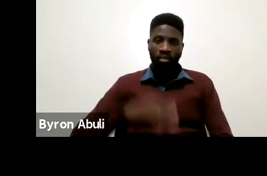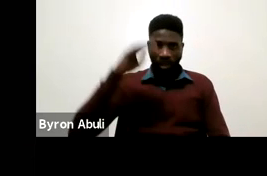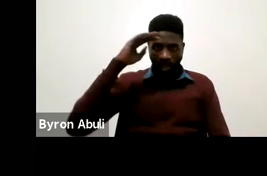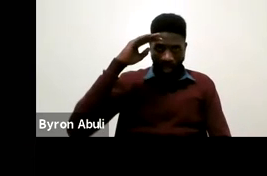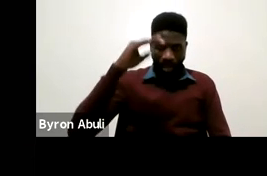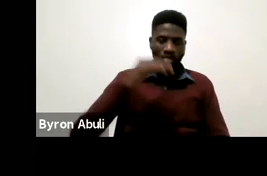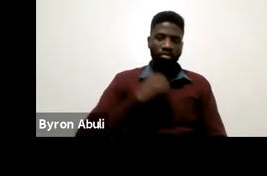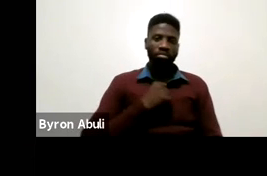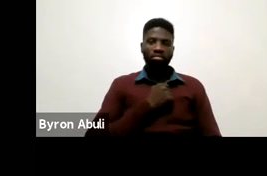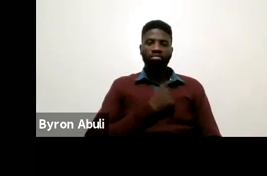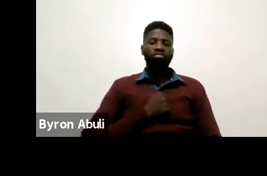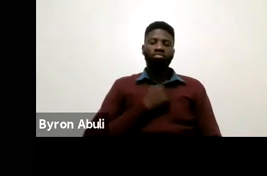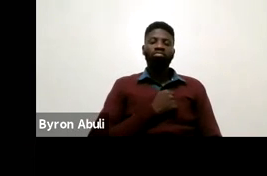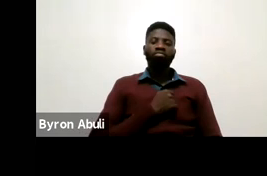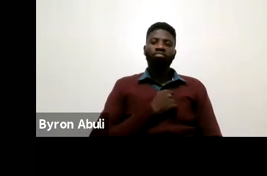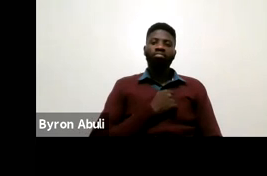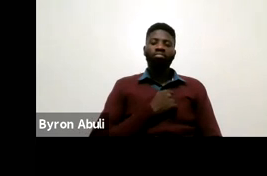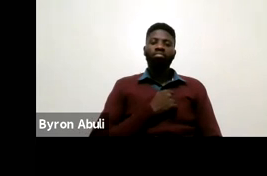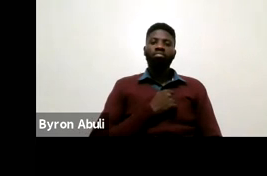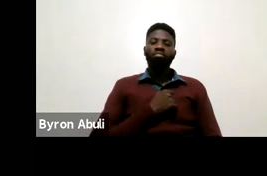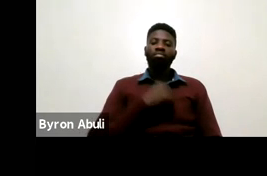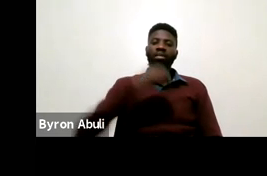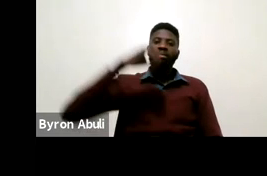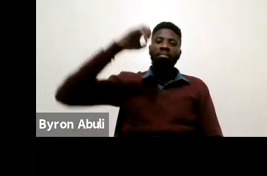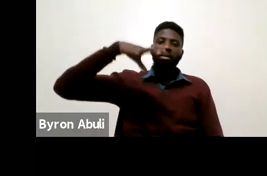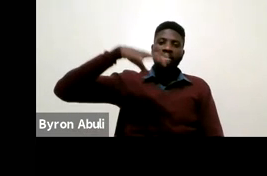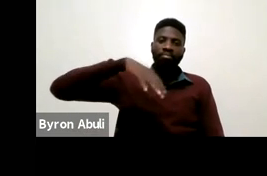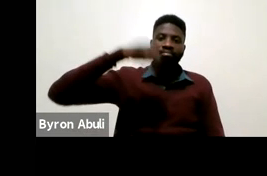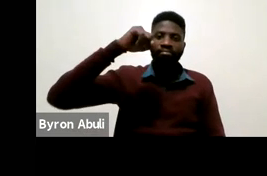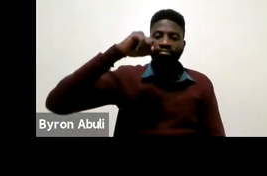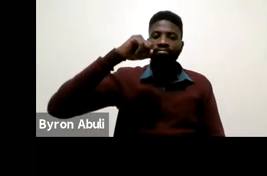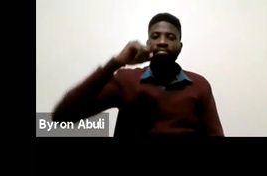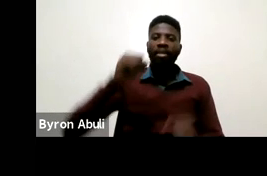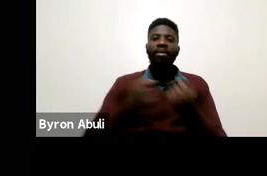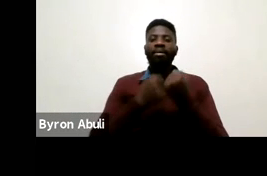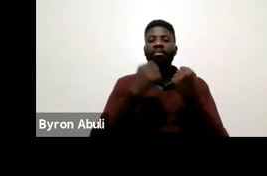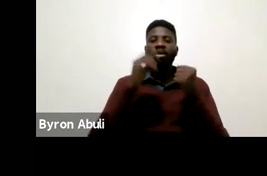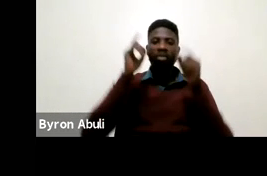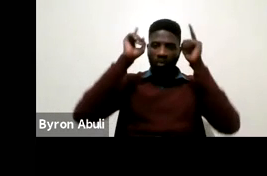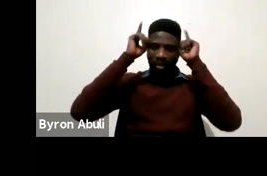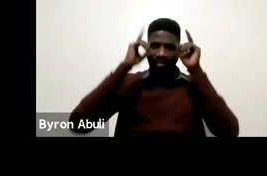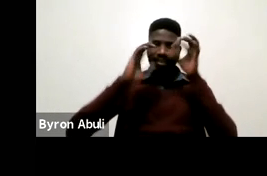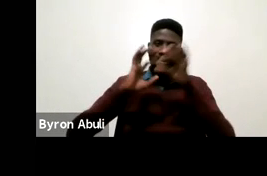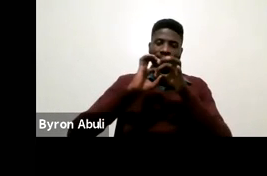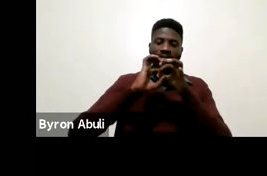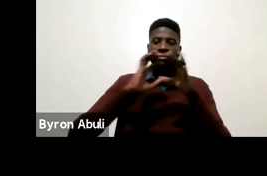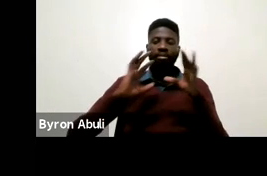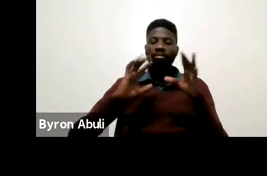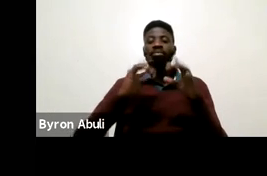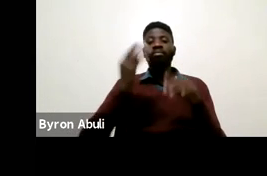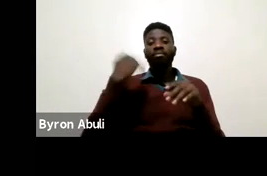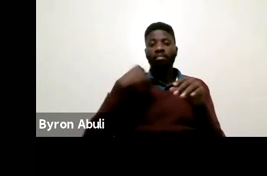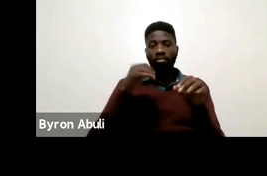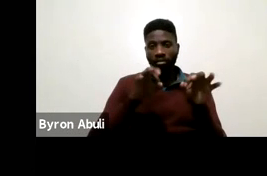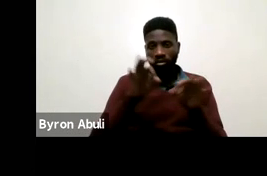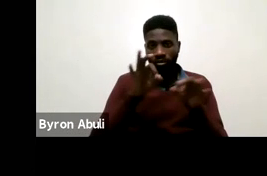sorry. Power just went off, then I was disconnected from Wi-Fi. So I was saying we are here.